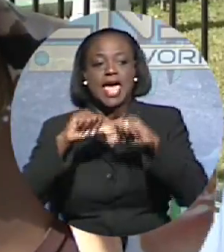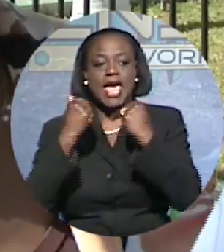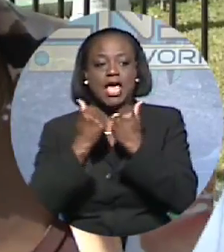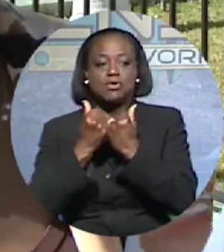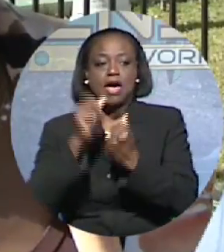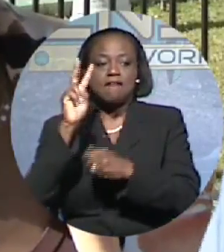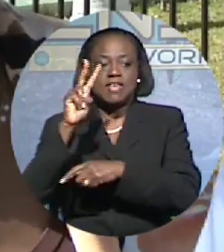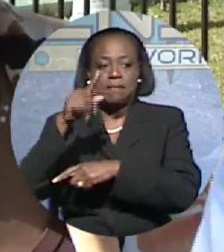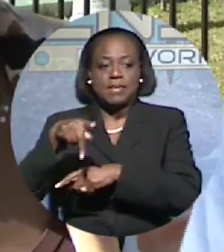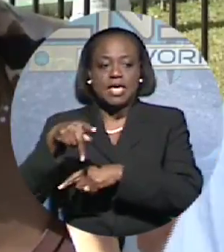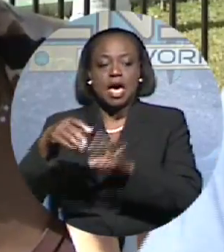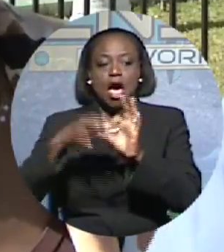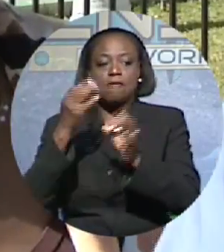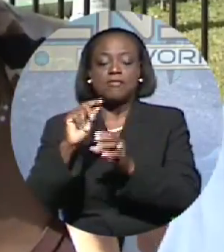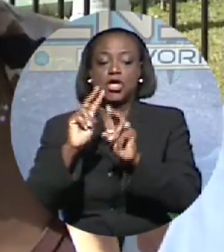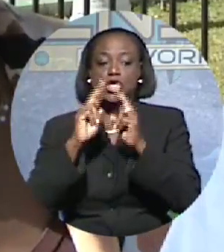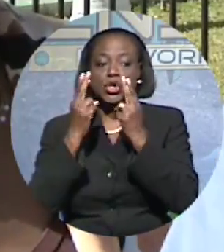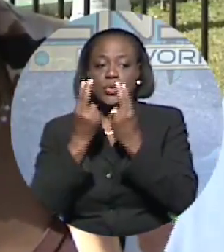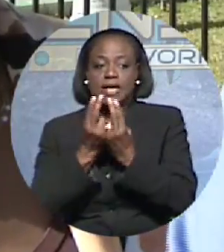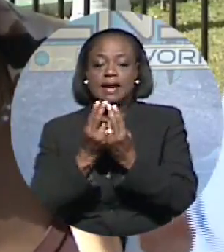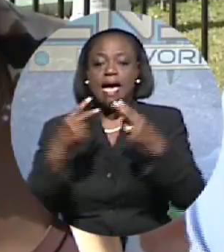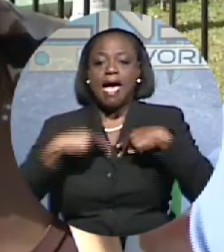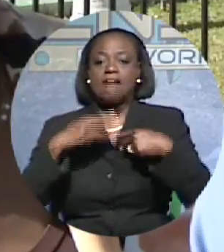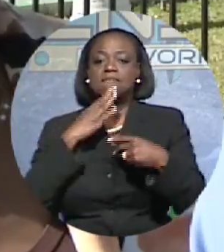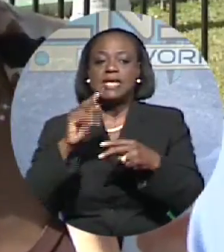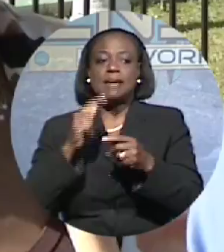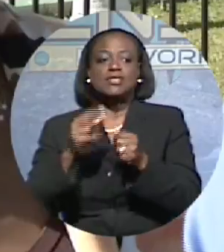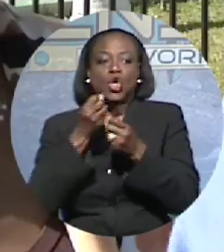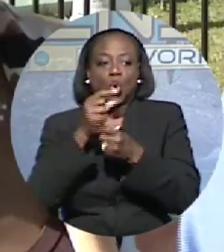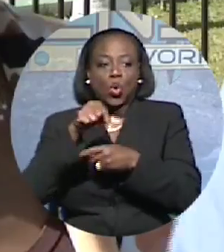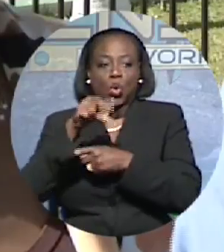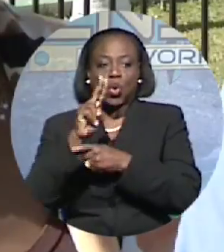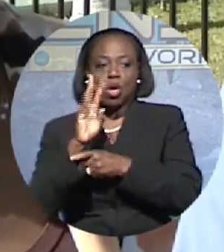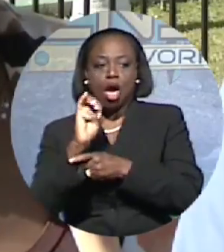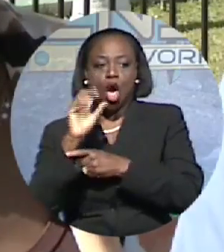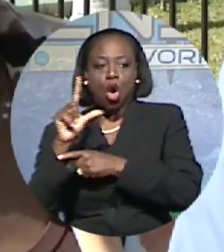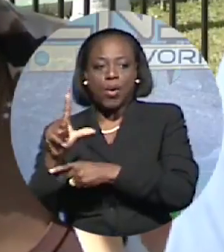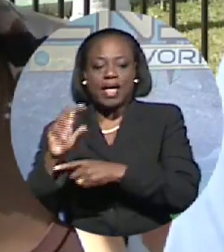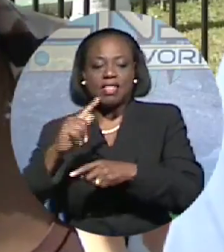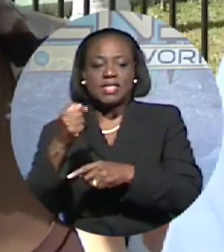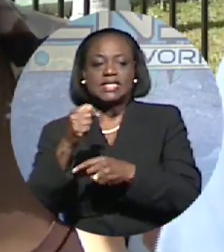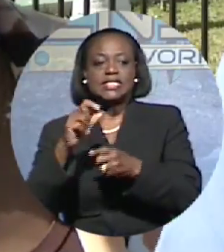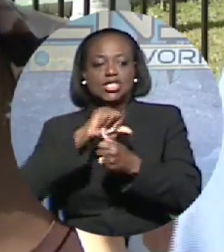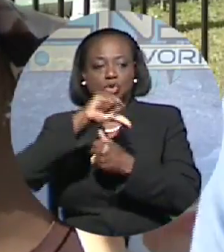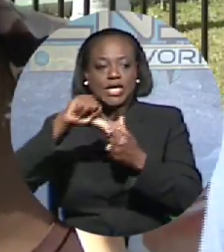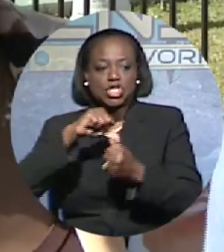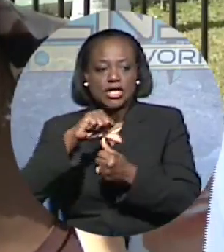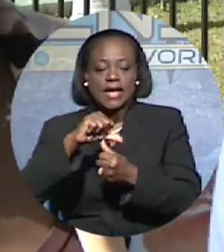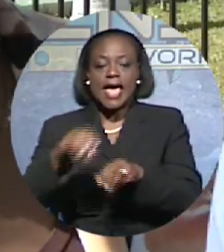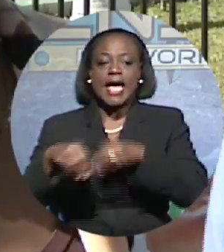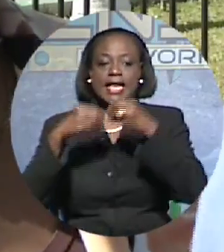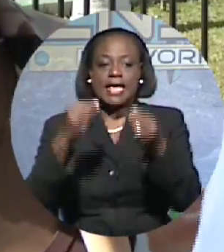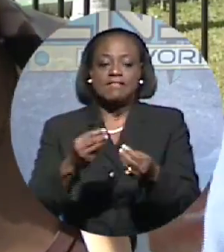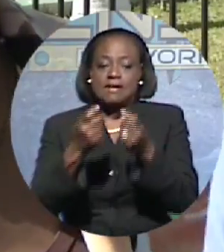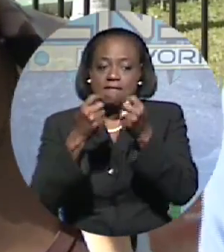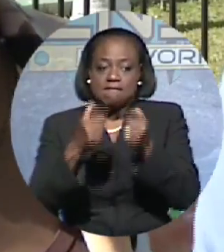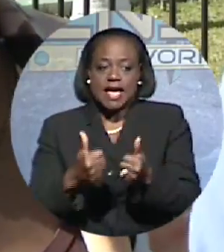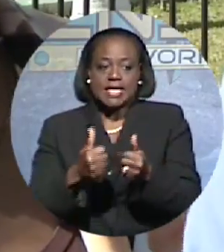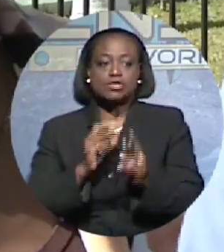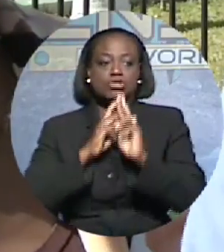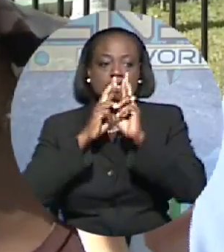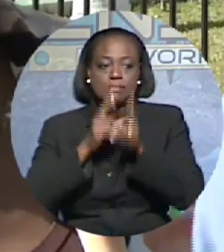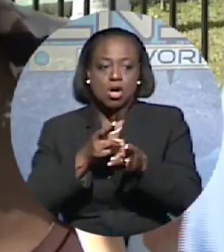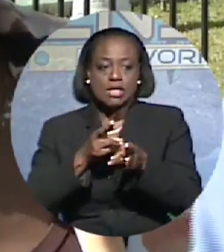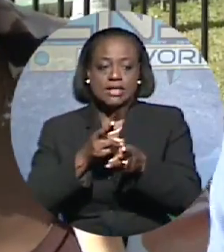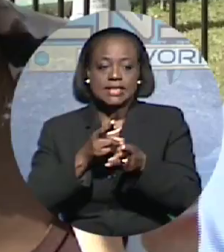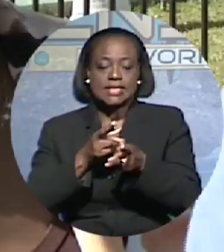for the various districts have been able to quell the situation and give it immediate response